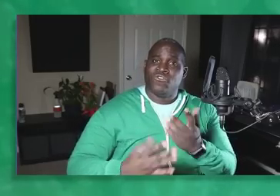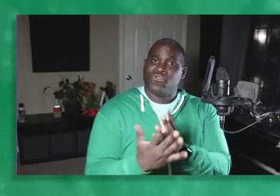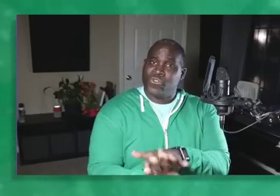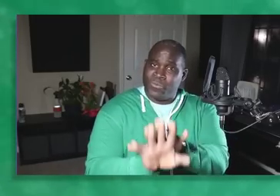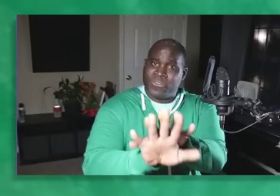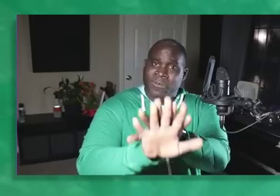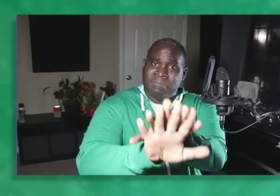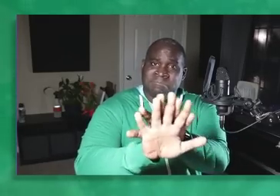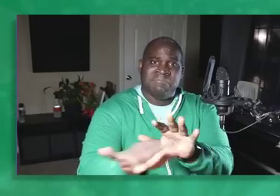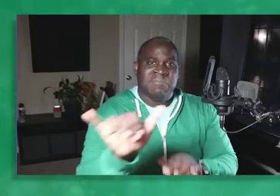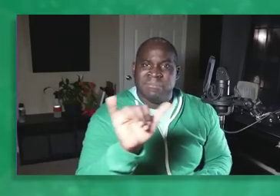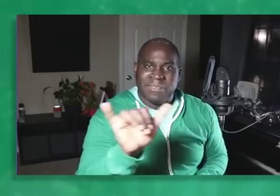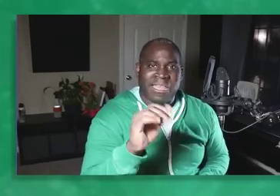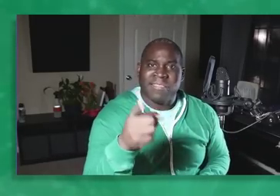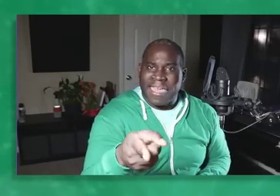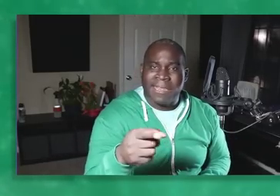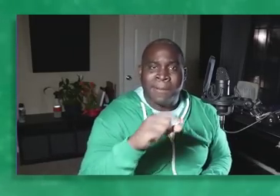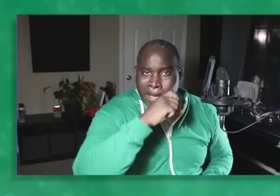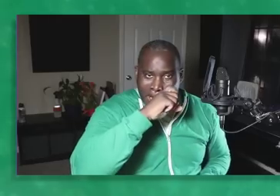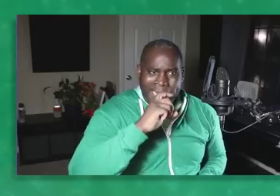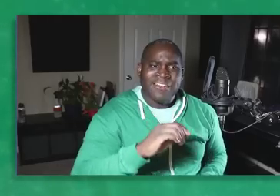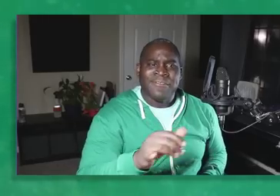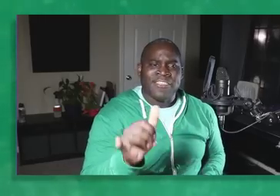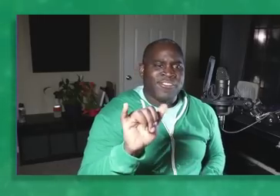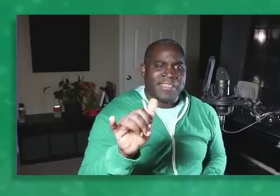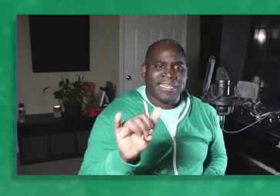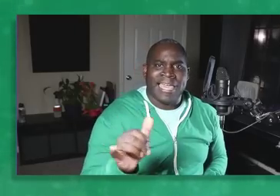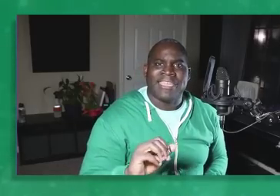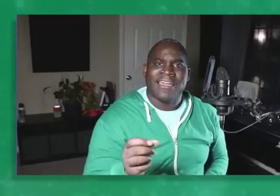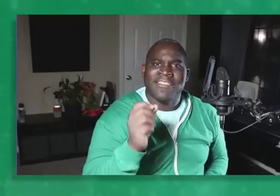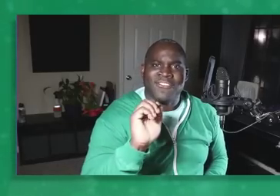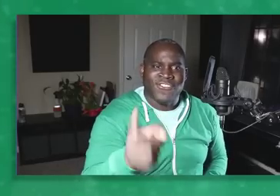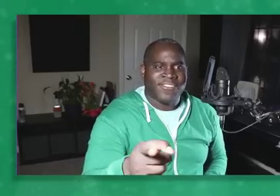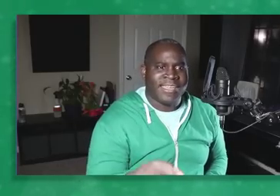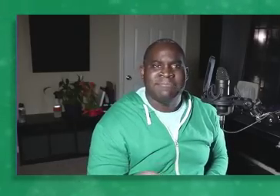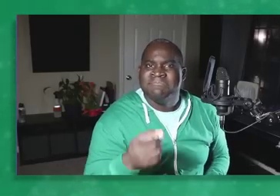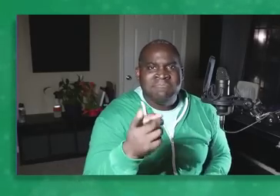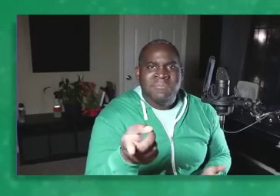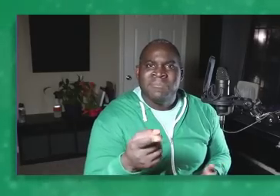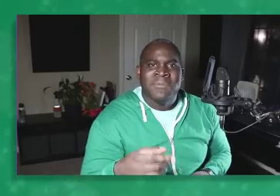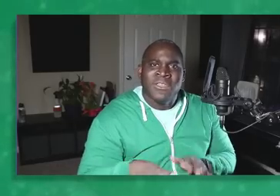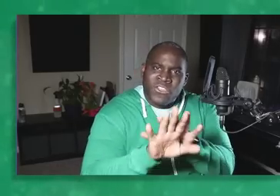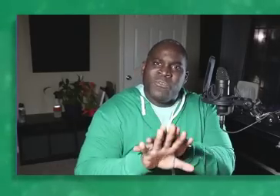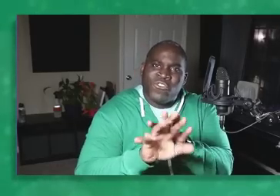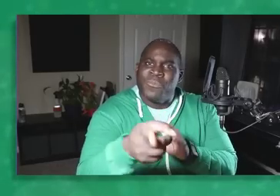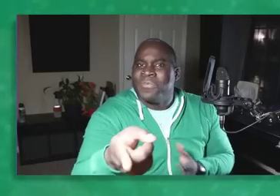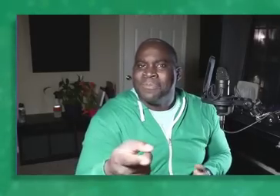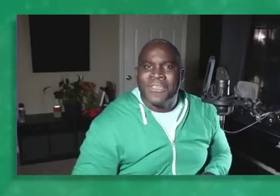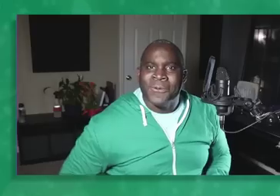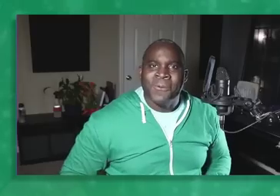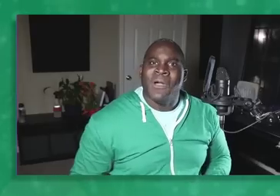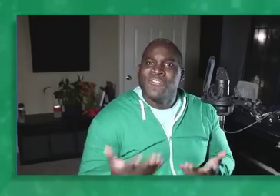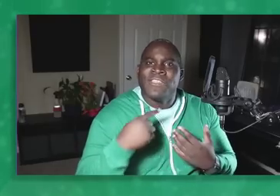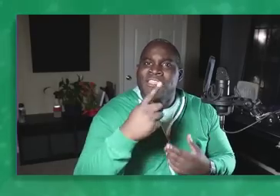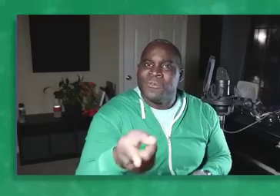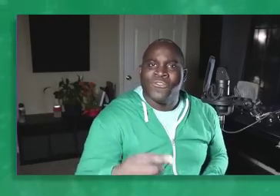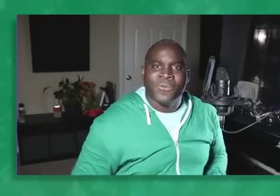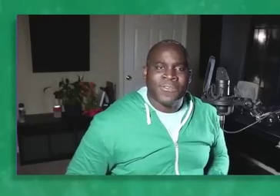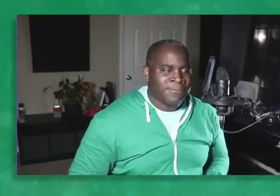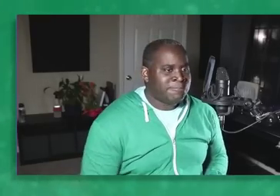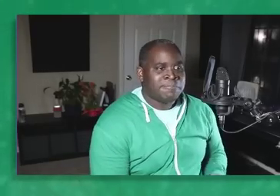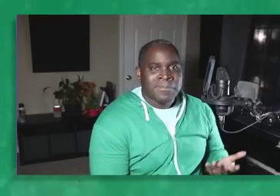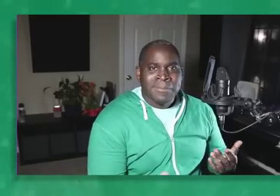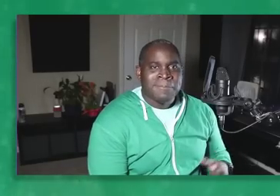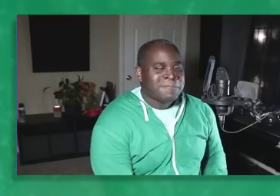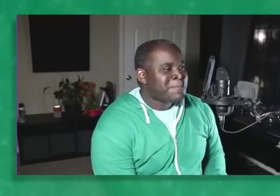human troops like that? And I don't even think she said like, I think she just said human troops, you. Why'd you say human